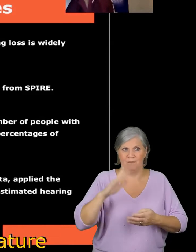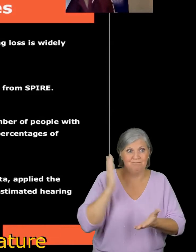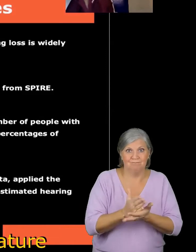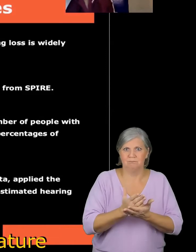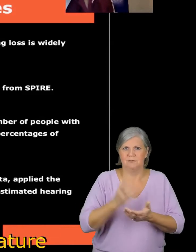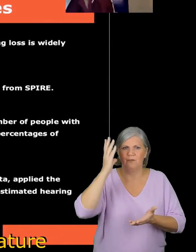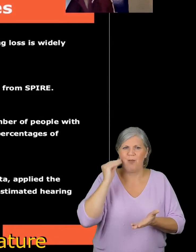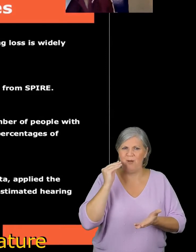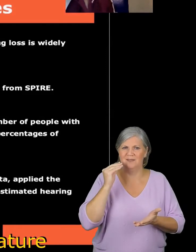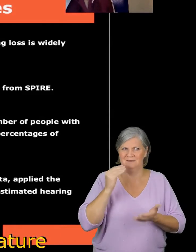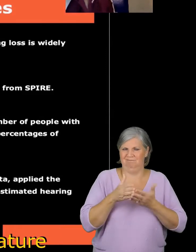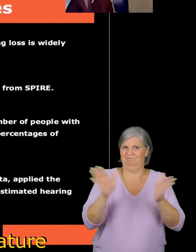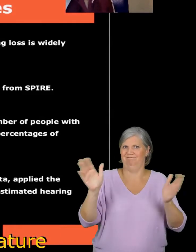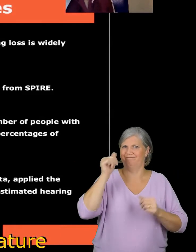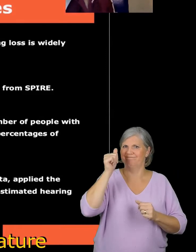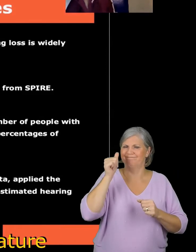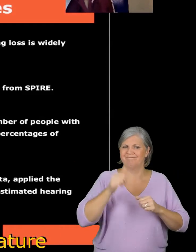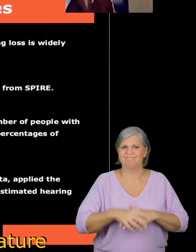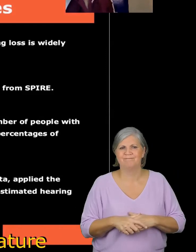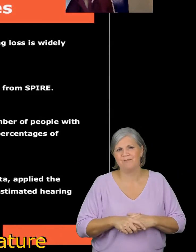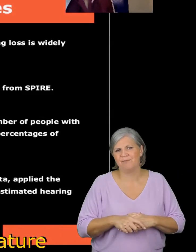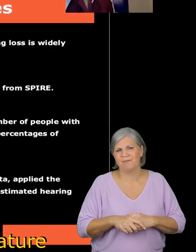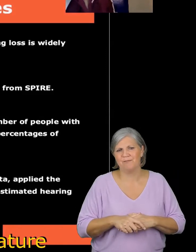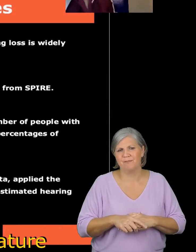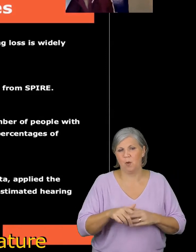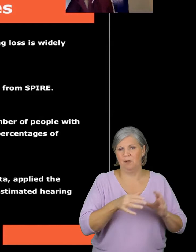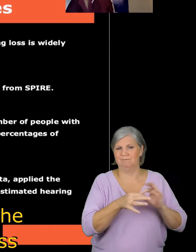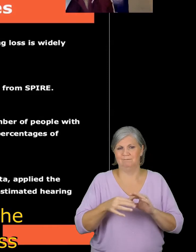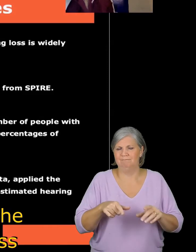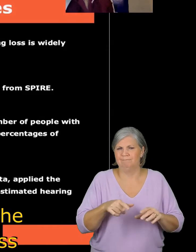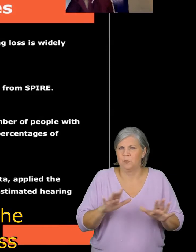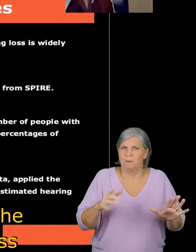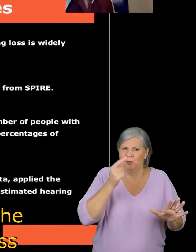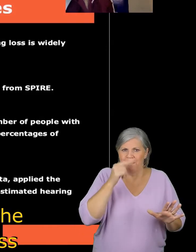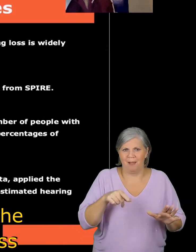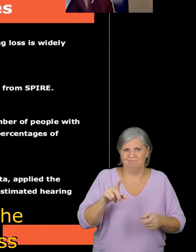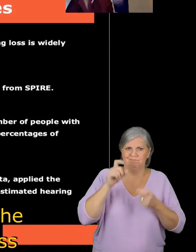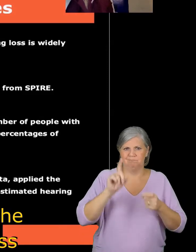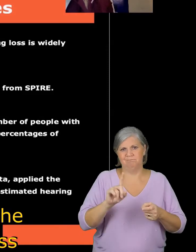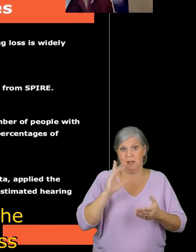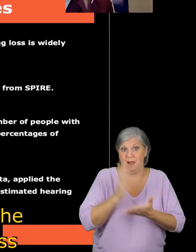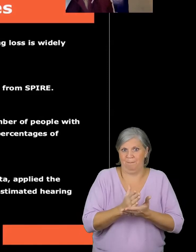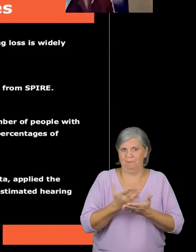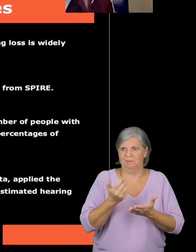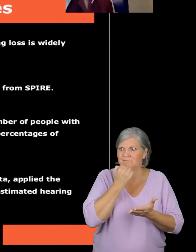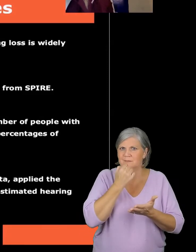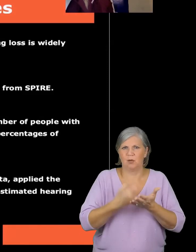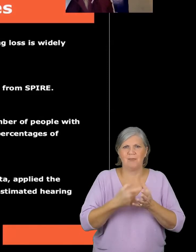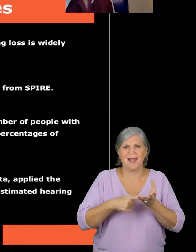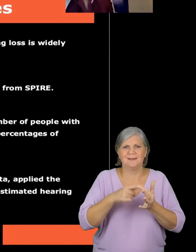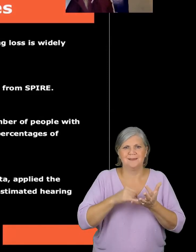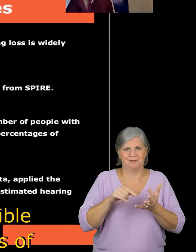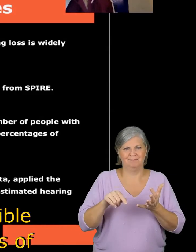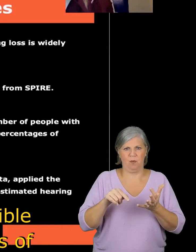Hearing loss prevalence rate figures. The problematic nature of gaining numbers for the prevalence of hearing loss is widely